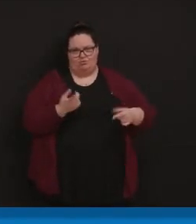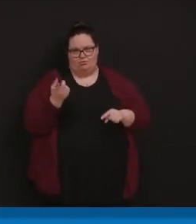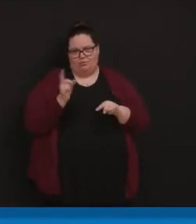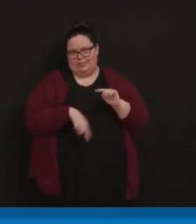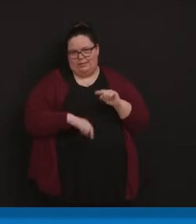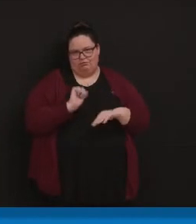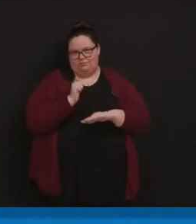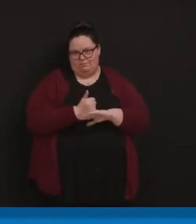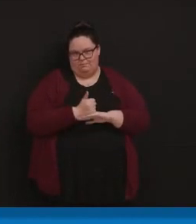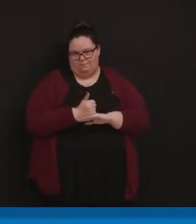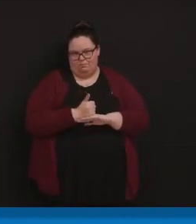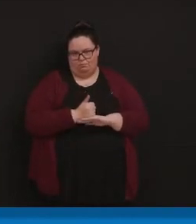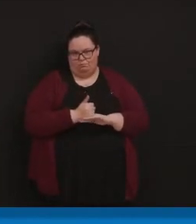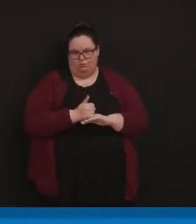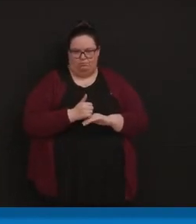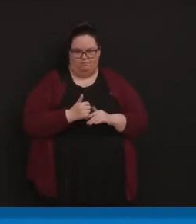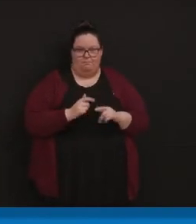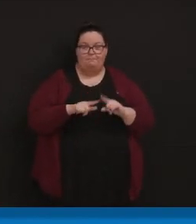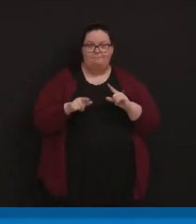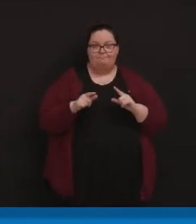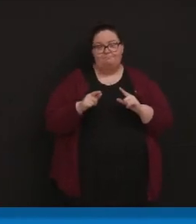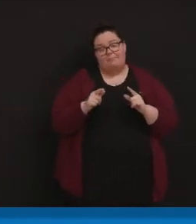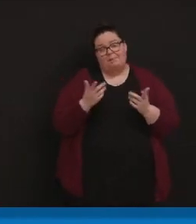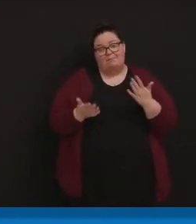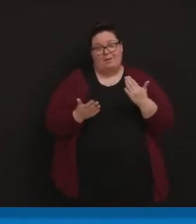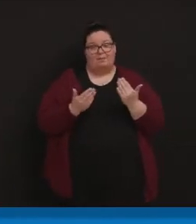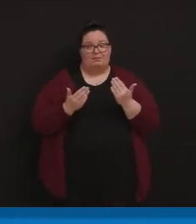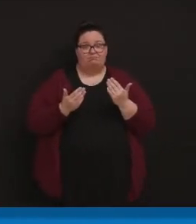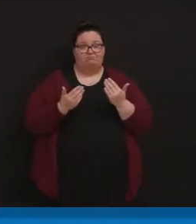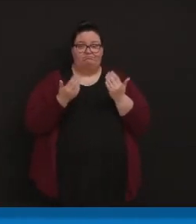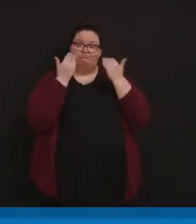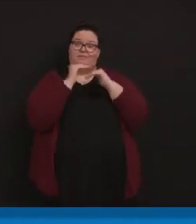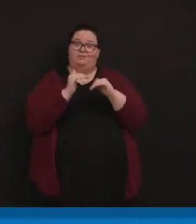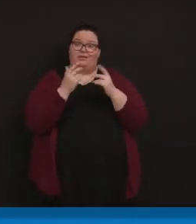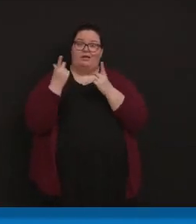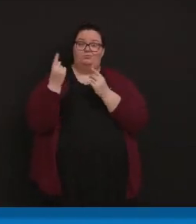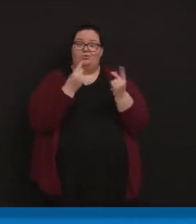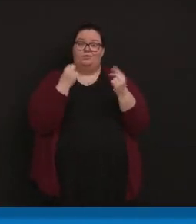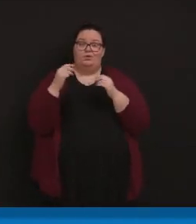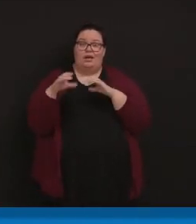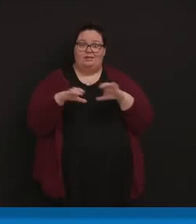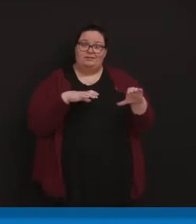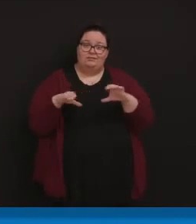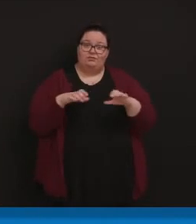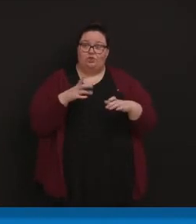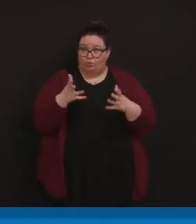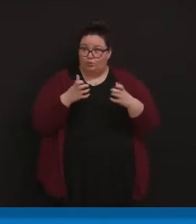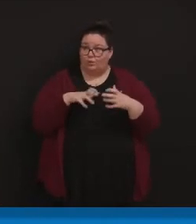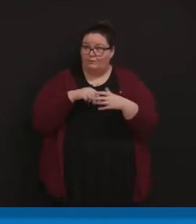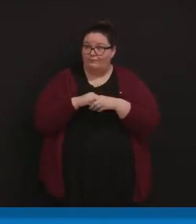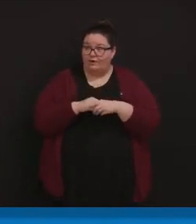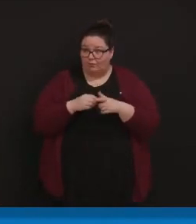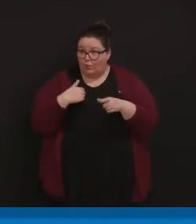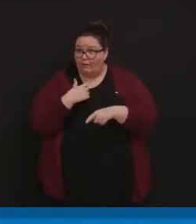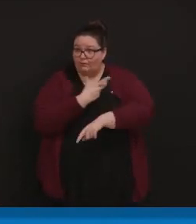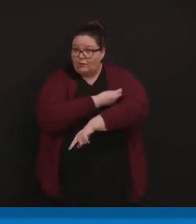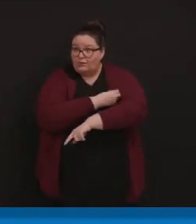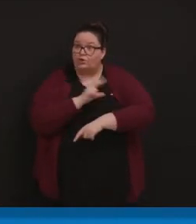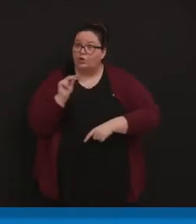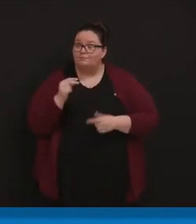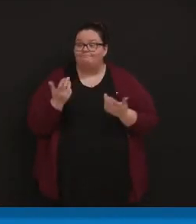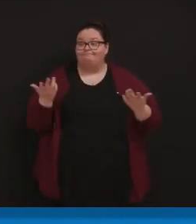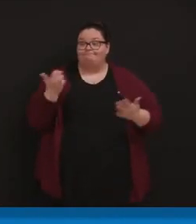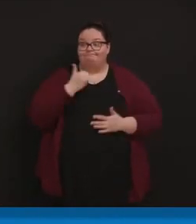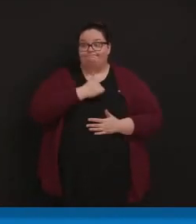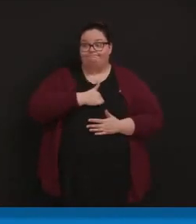something that we would put in place, but certainly there would be restrictions on certain types of activities that people will want to participate in potentially,